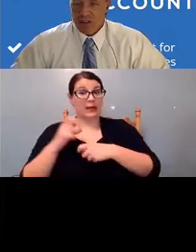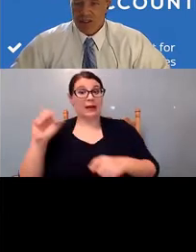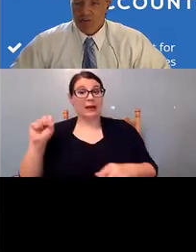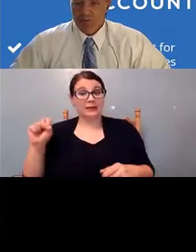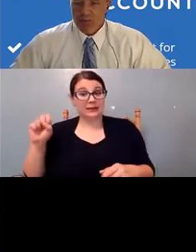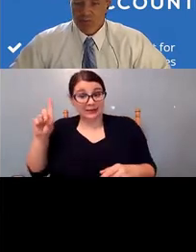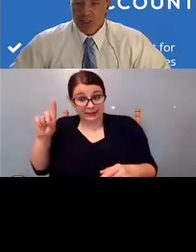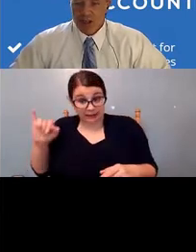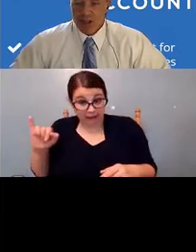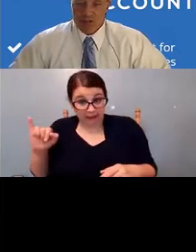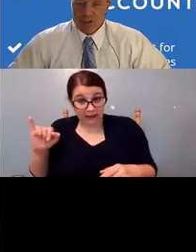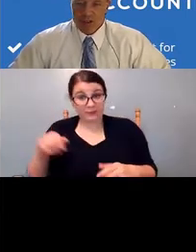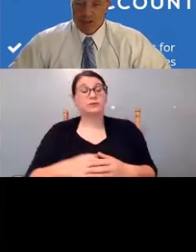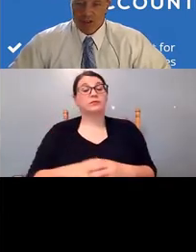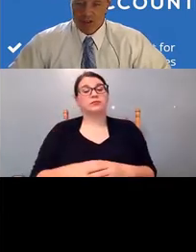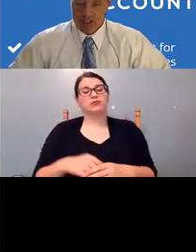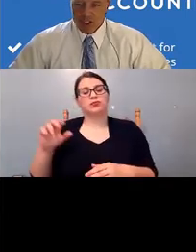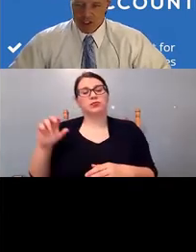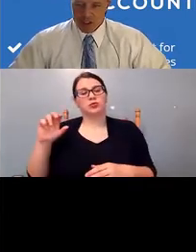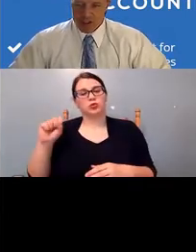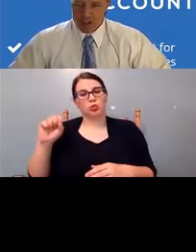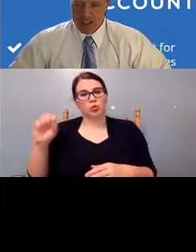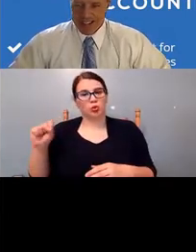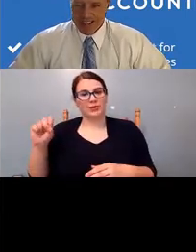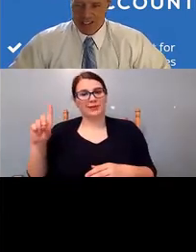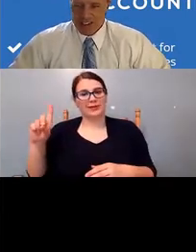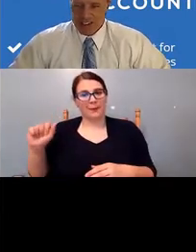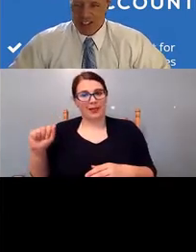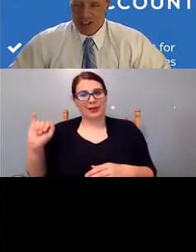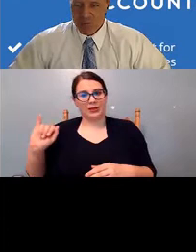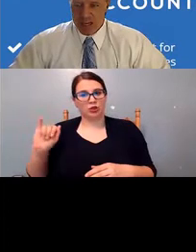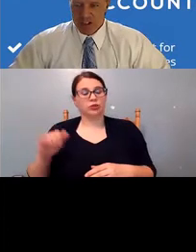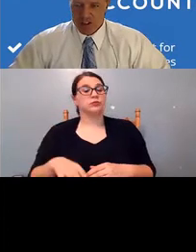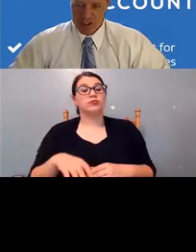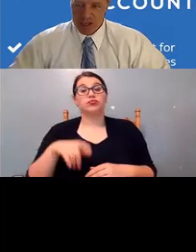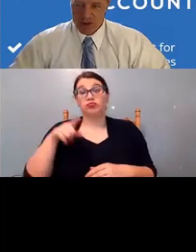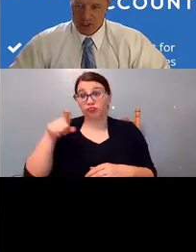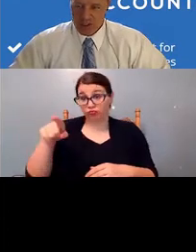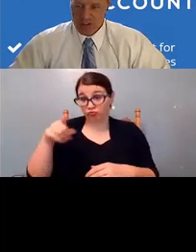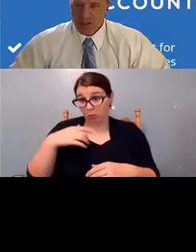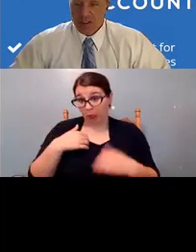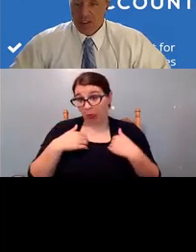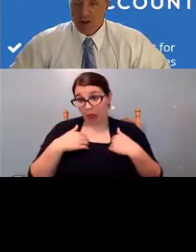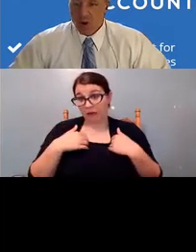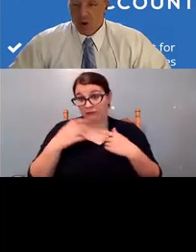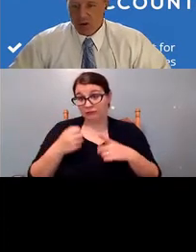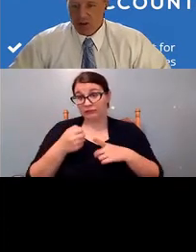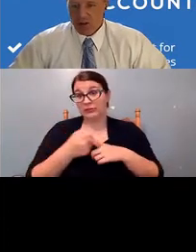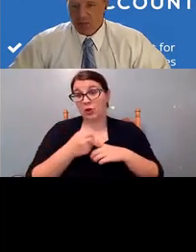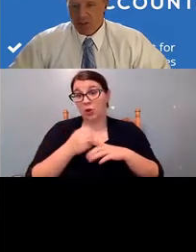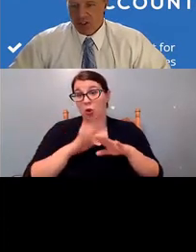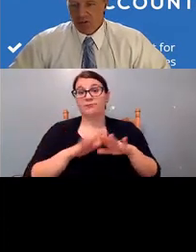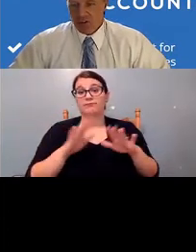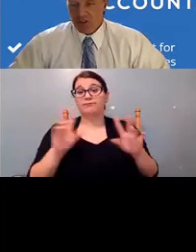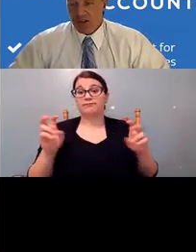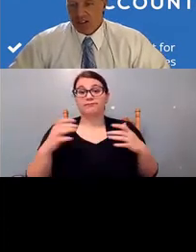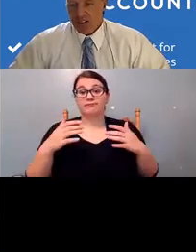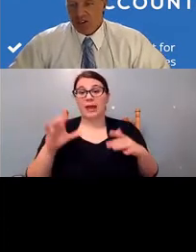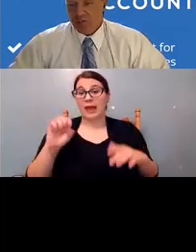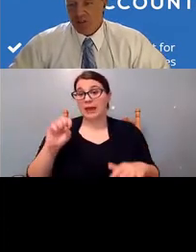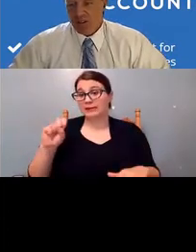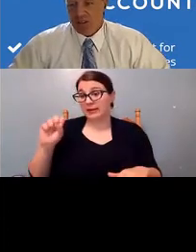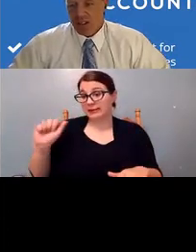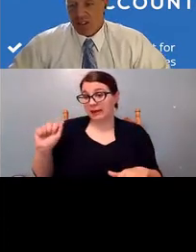Insurance. I have a condition that's on the SSA Compassionate Allowance list, or I'm